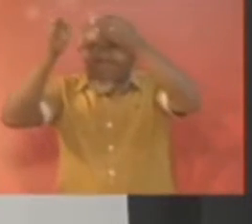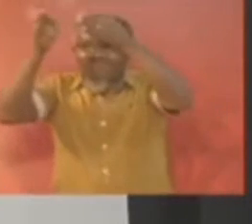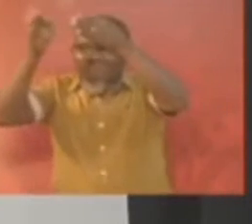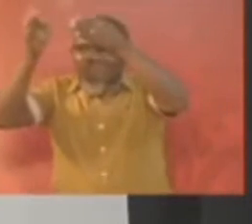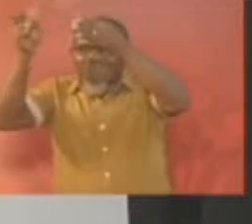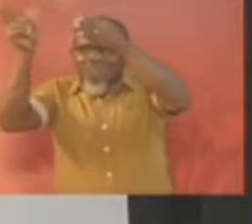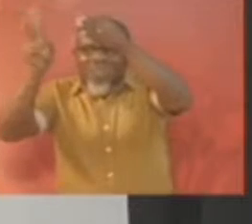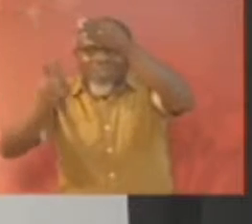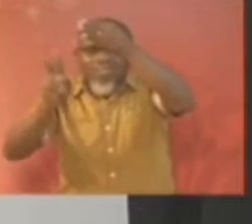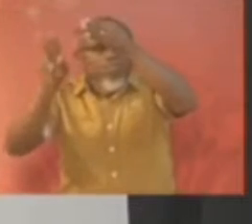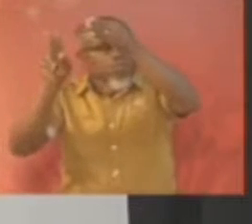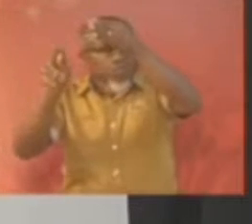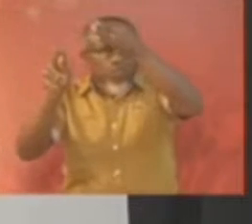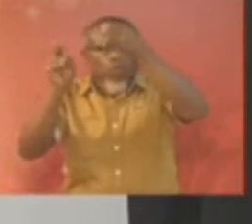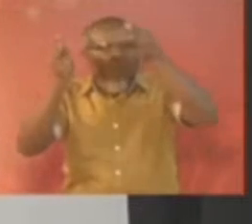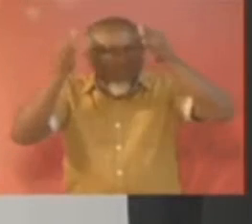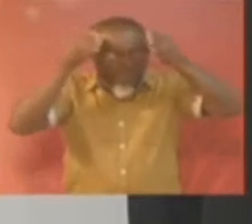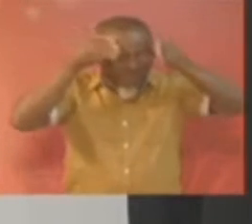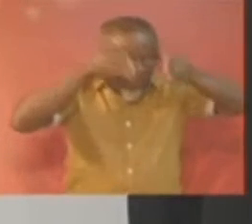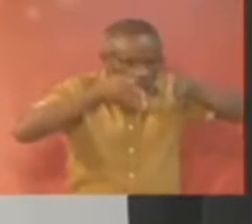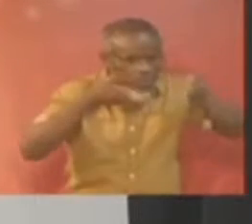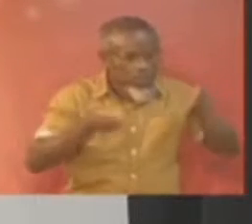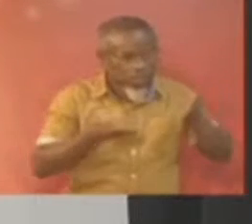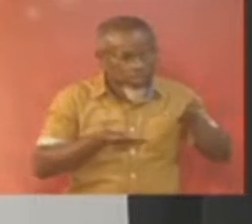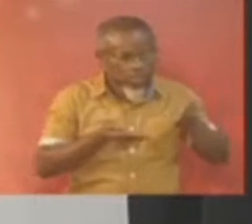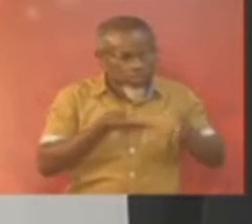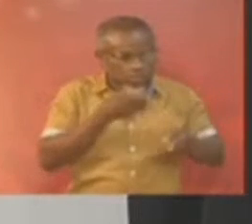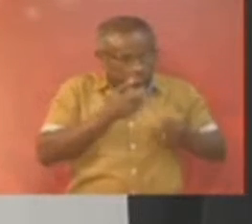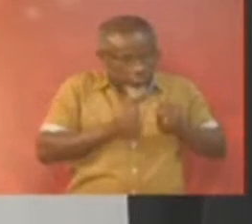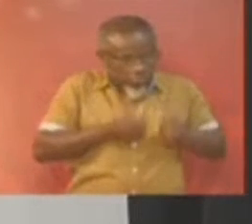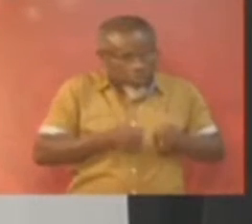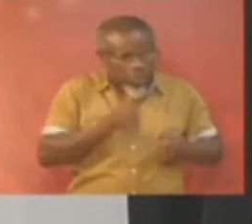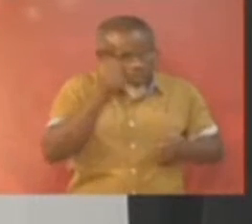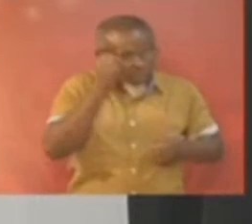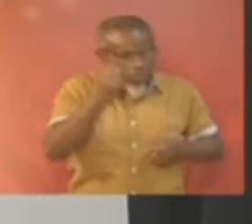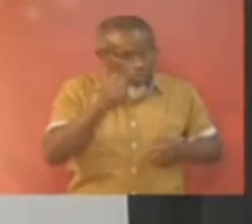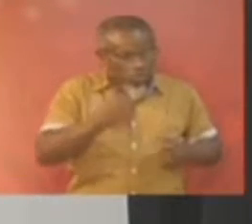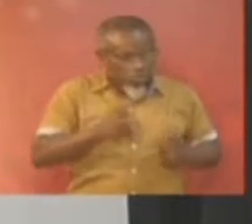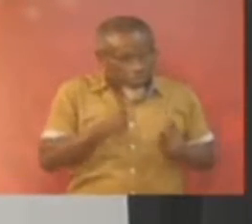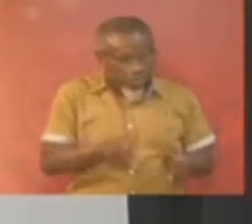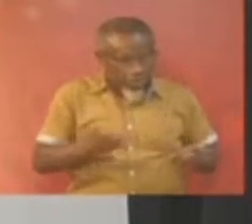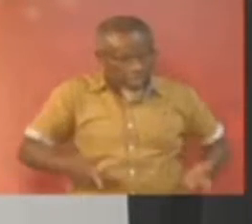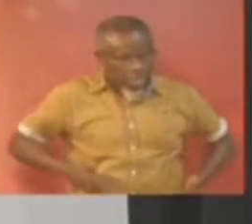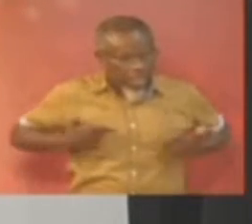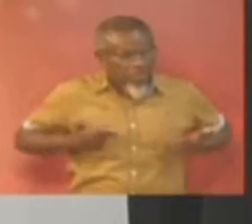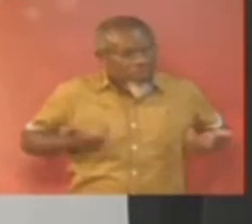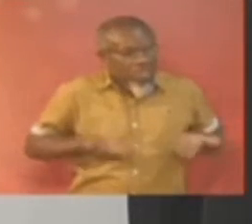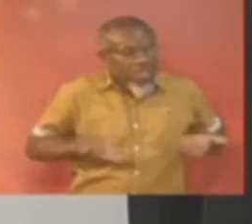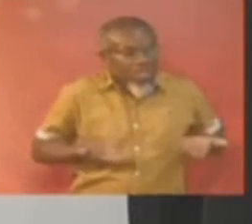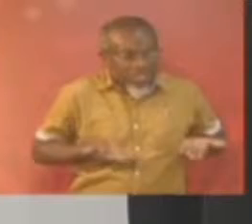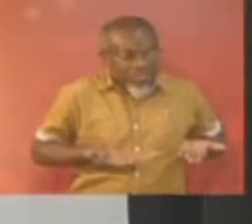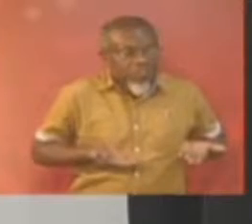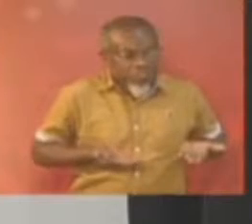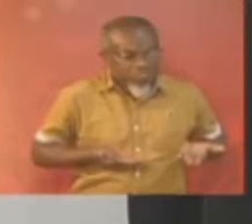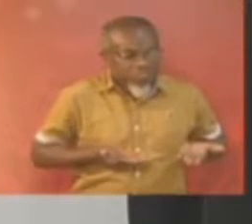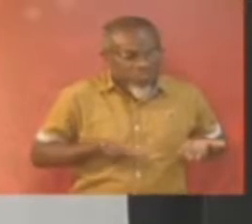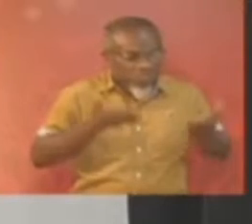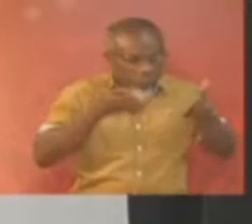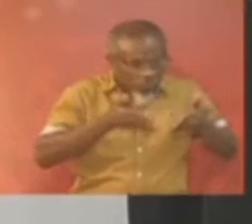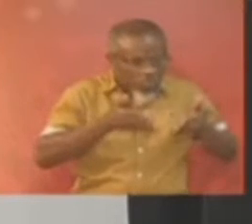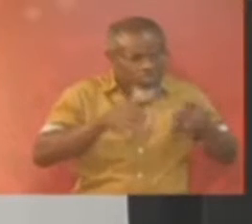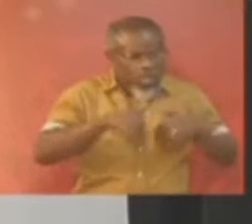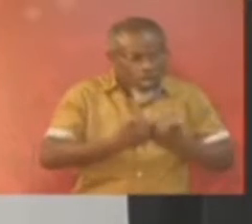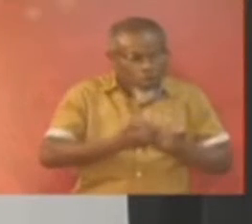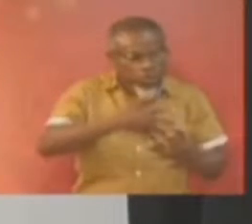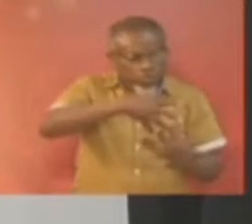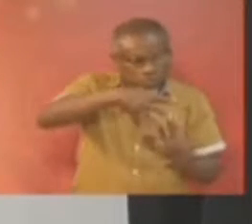source of our exposure is still our own local population. And I don't want us to move away from recognizing and dealing with